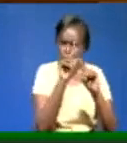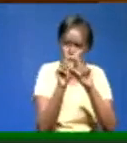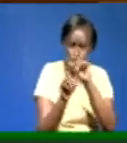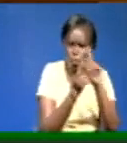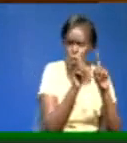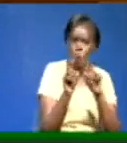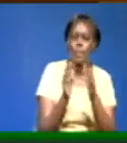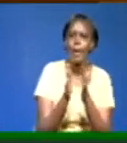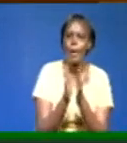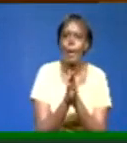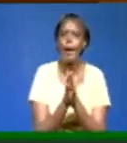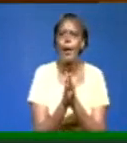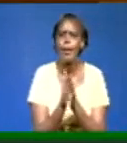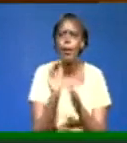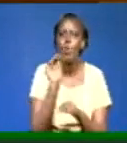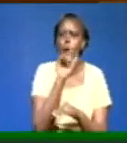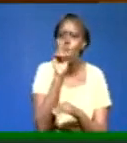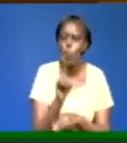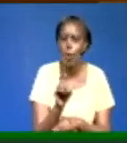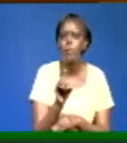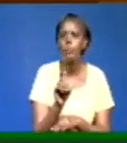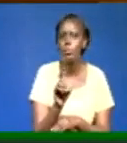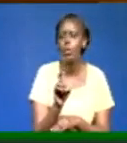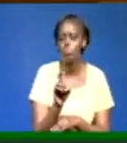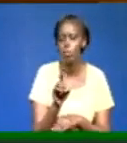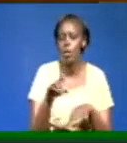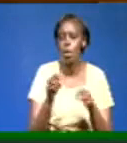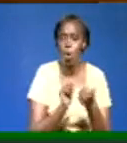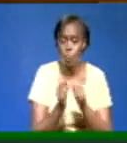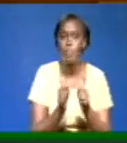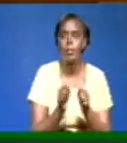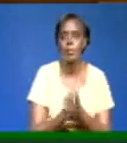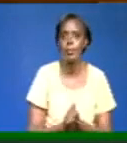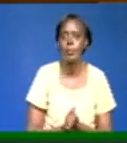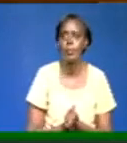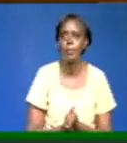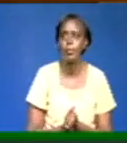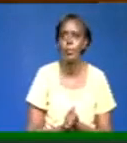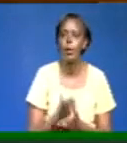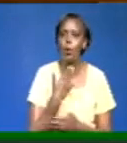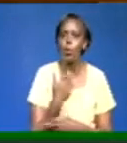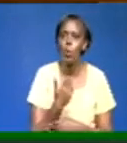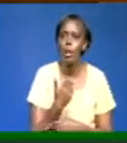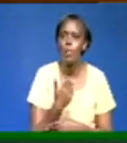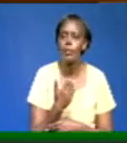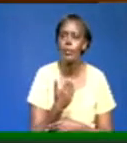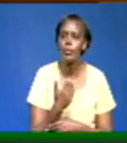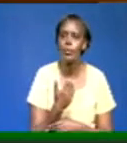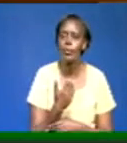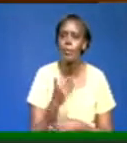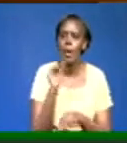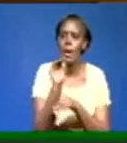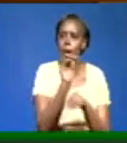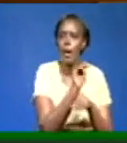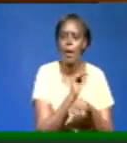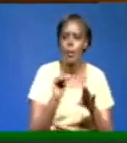really question your suitability, Madam Speaker. And so I just want to ask the members